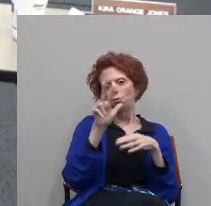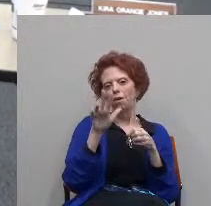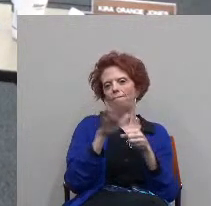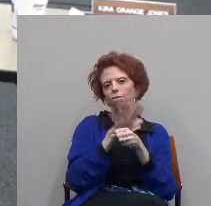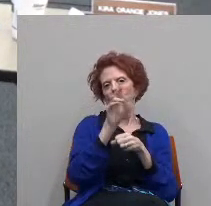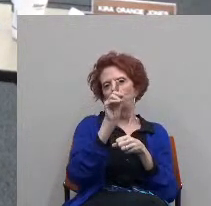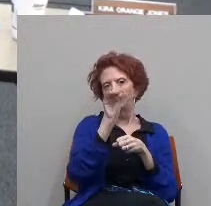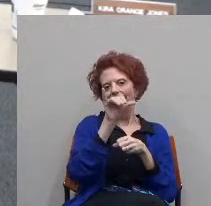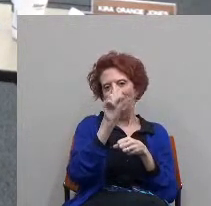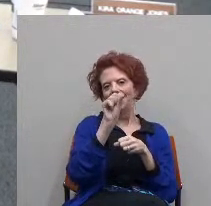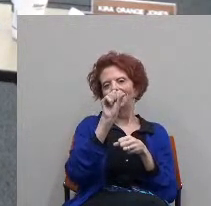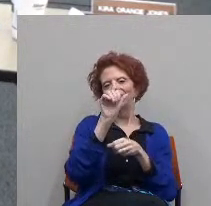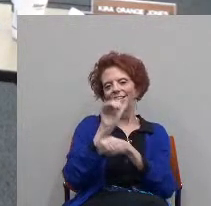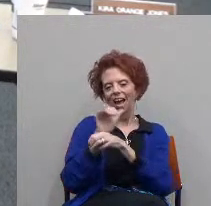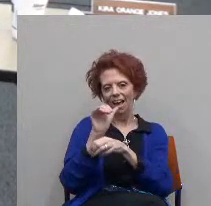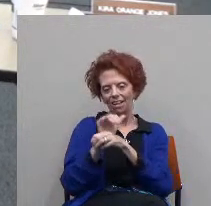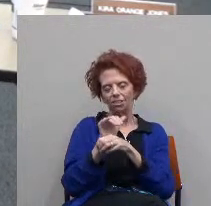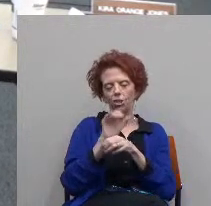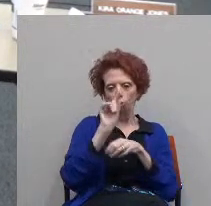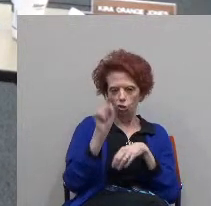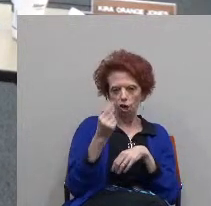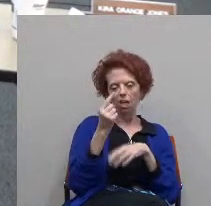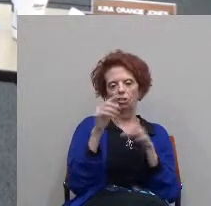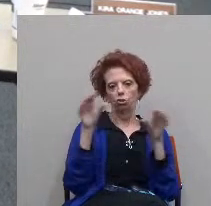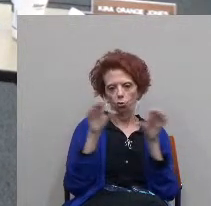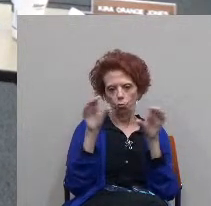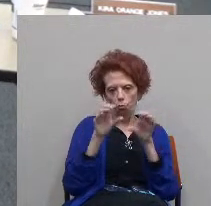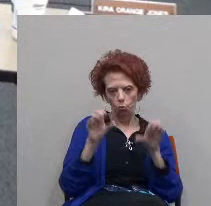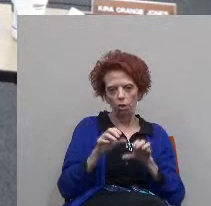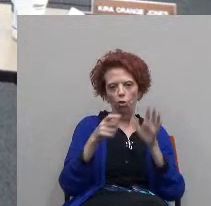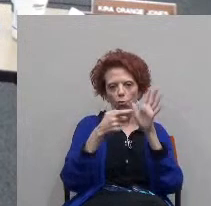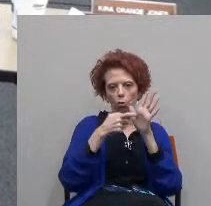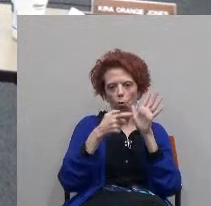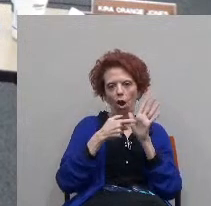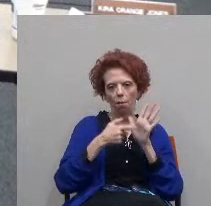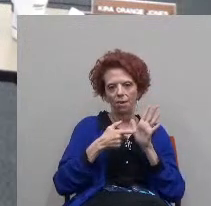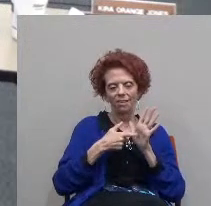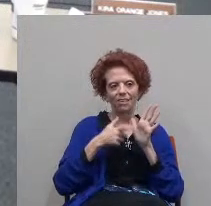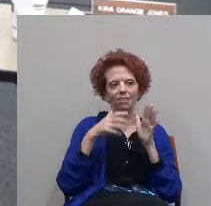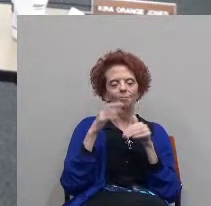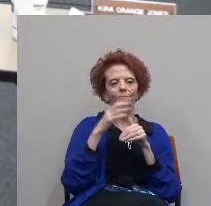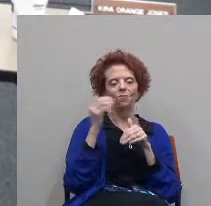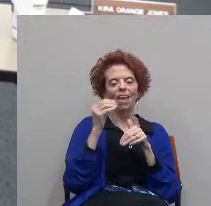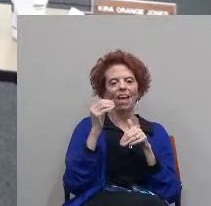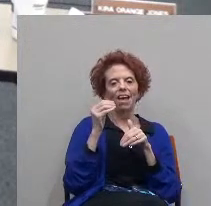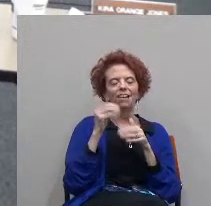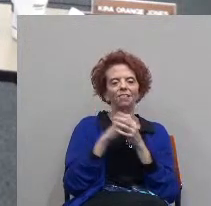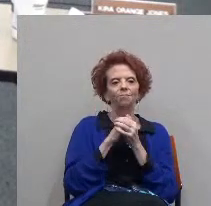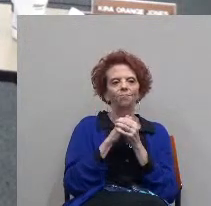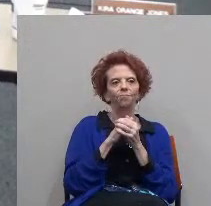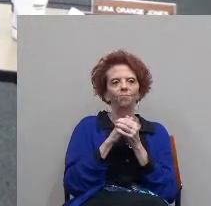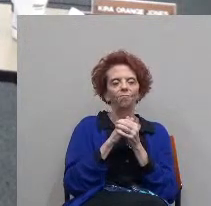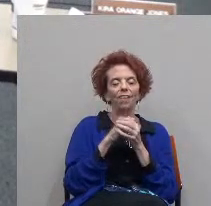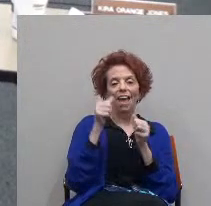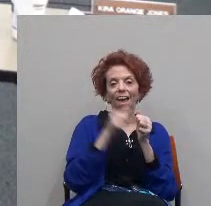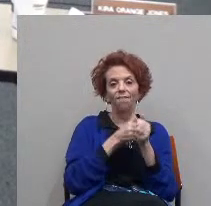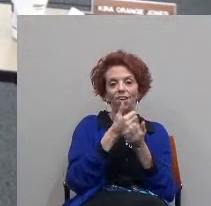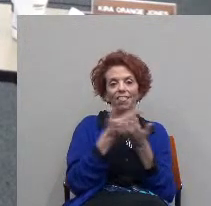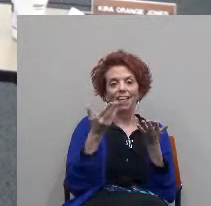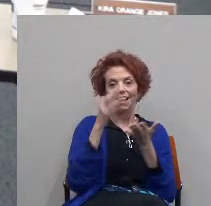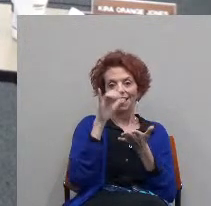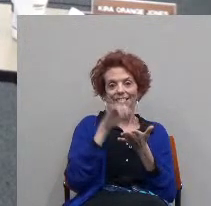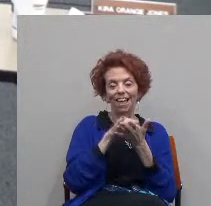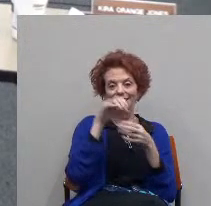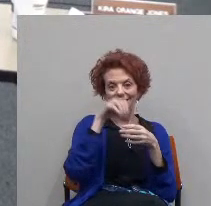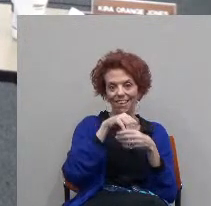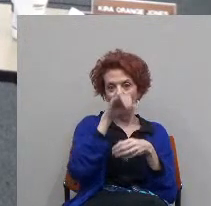full days and nights just doing the requirements. And look, in and of itself, everything that's